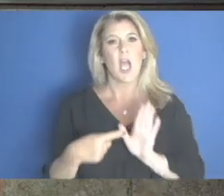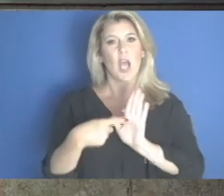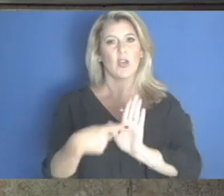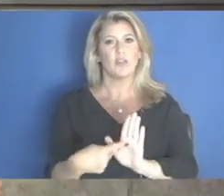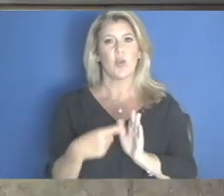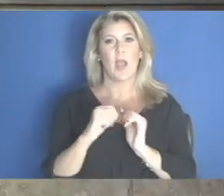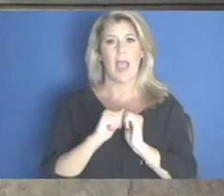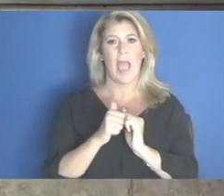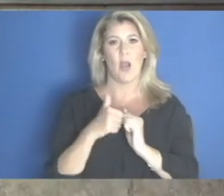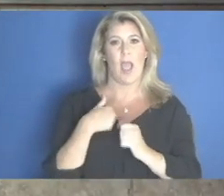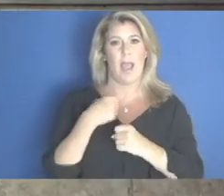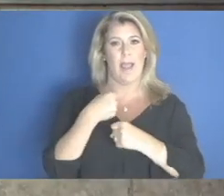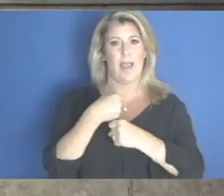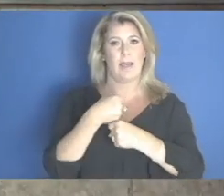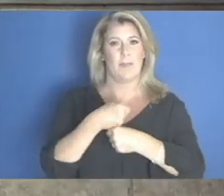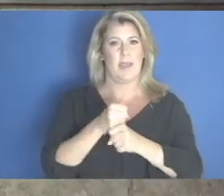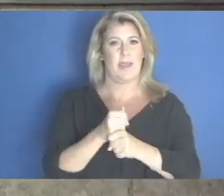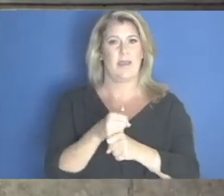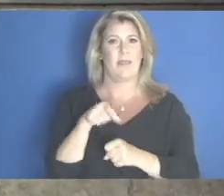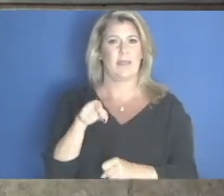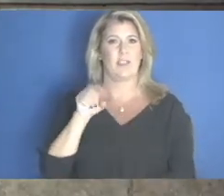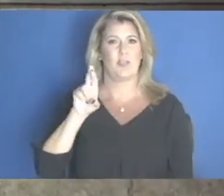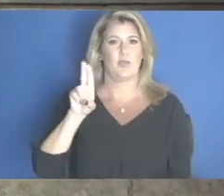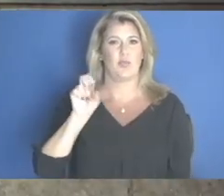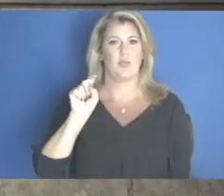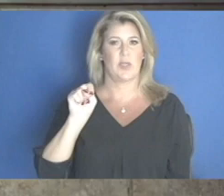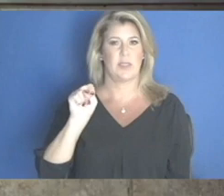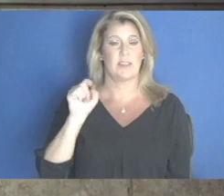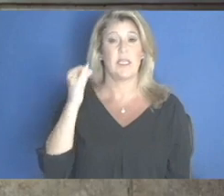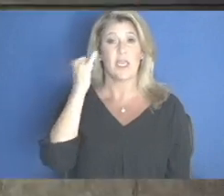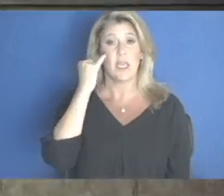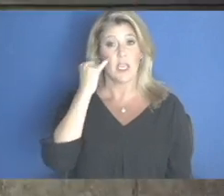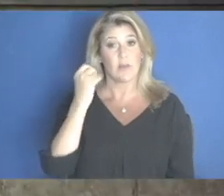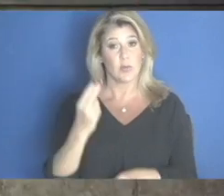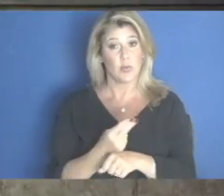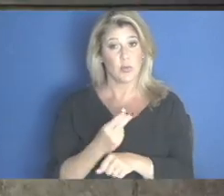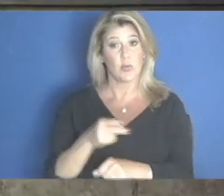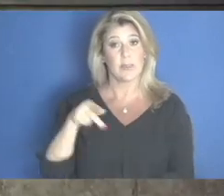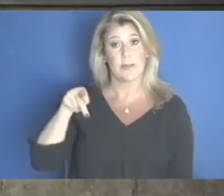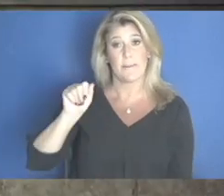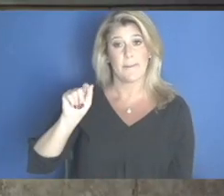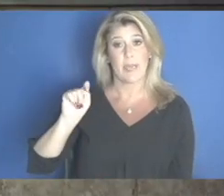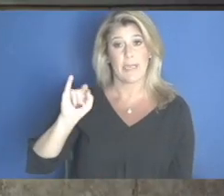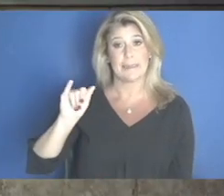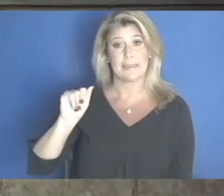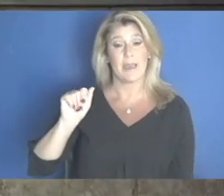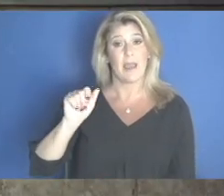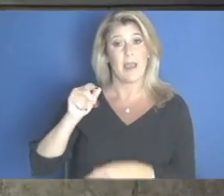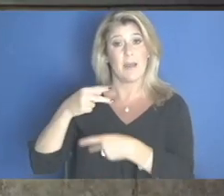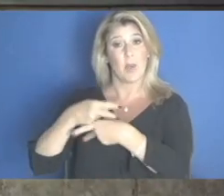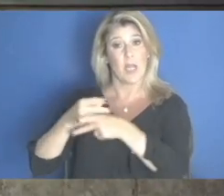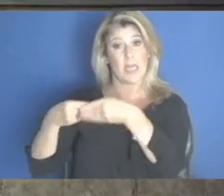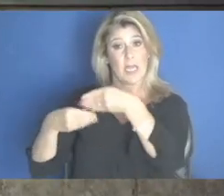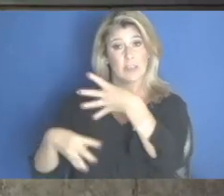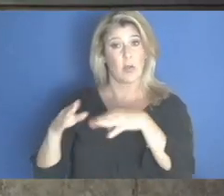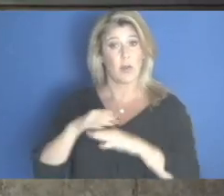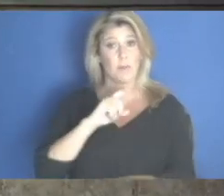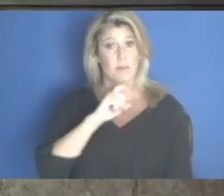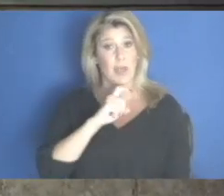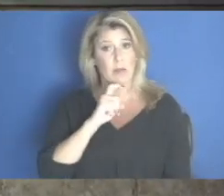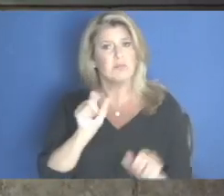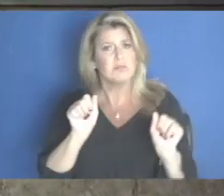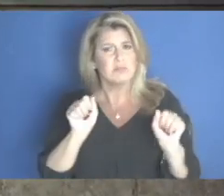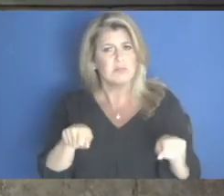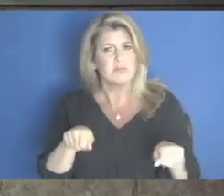blue look. Let me show you how I created this rust. If you're going to use Patina collection on metal, which